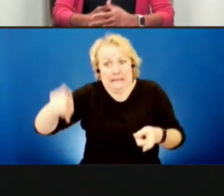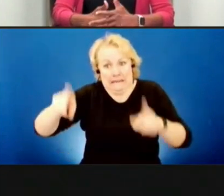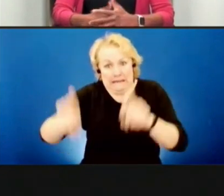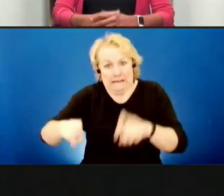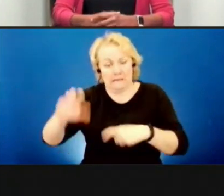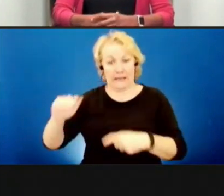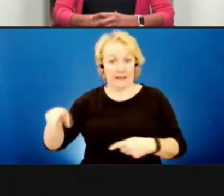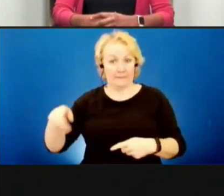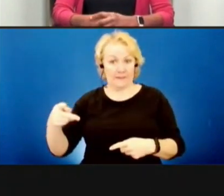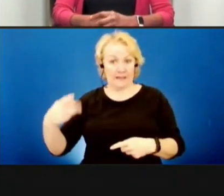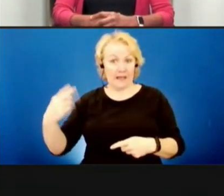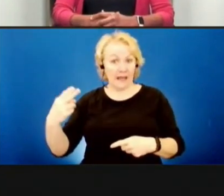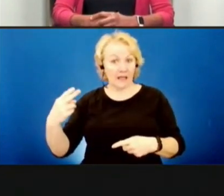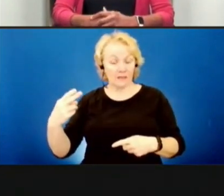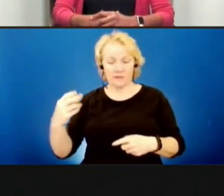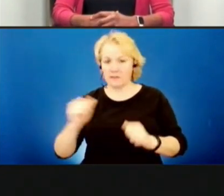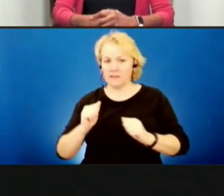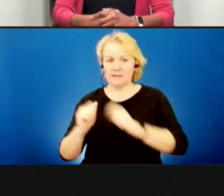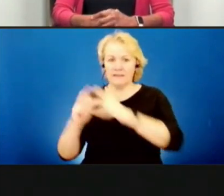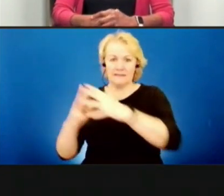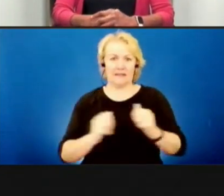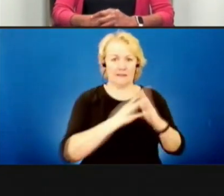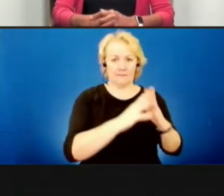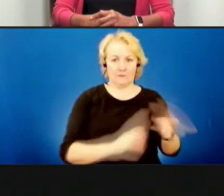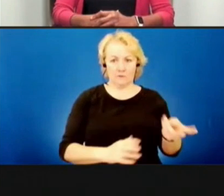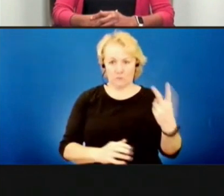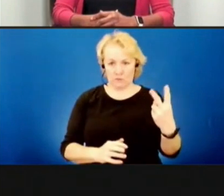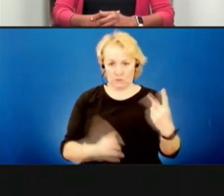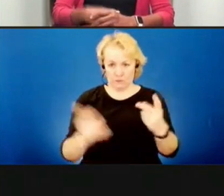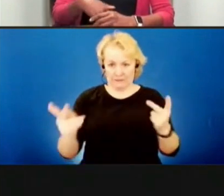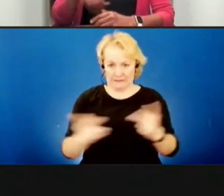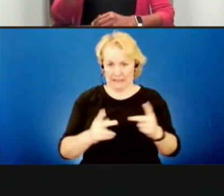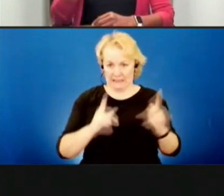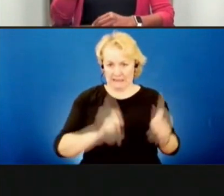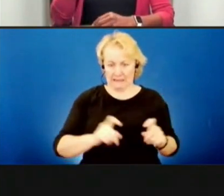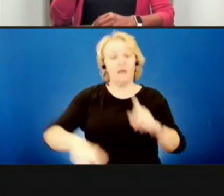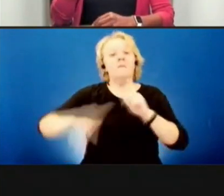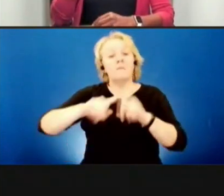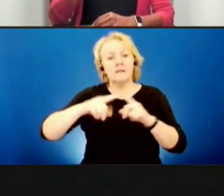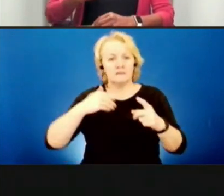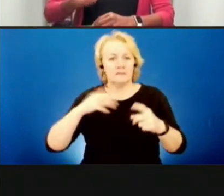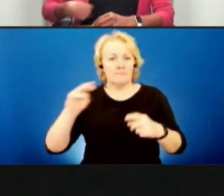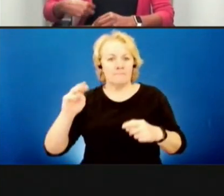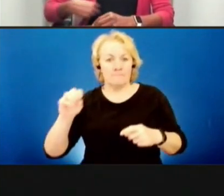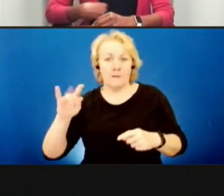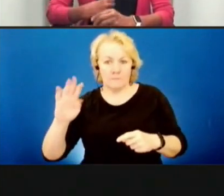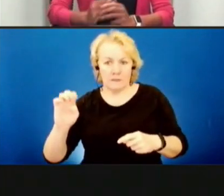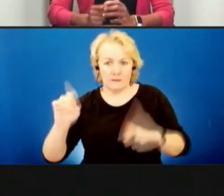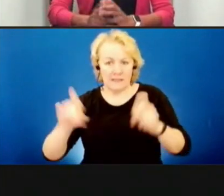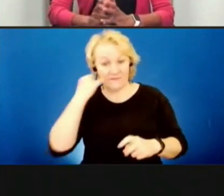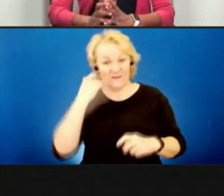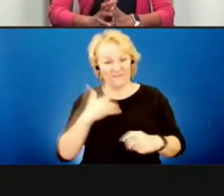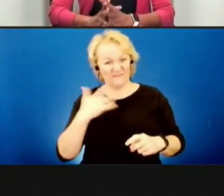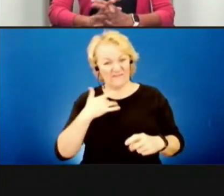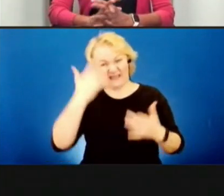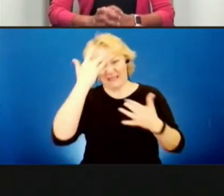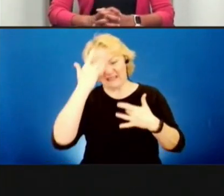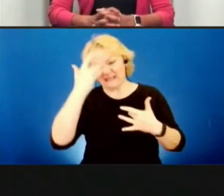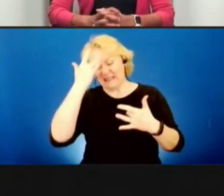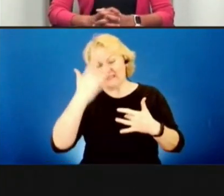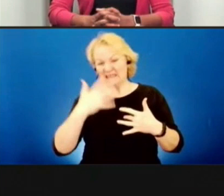has stood up 2 different testing sites. We also have mobile testing, and so if you are feeling ill and you need